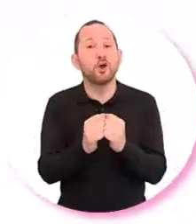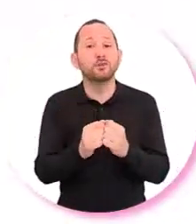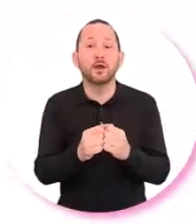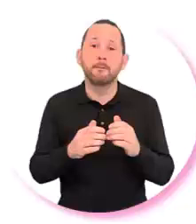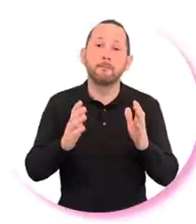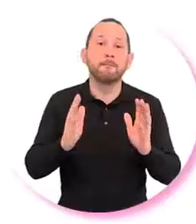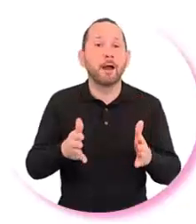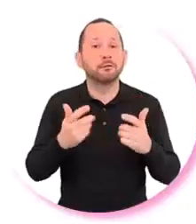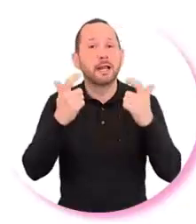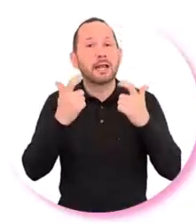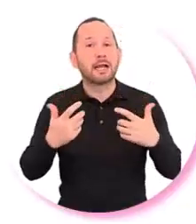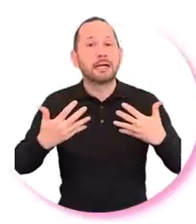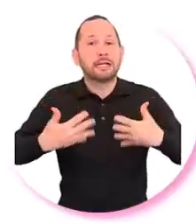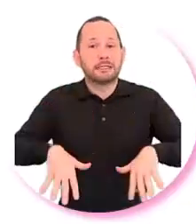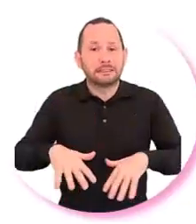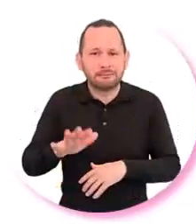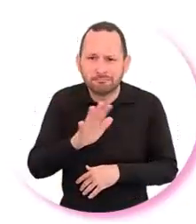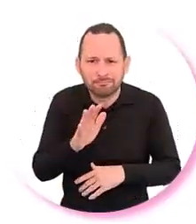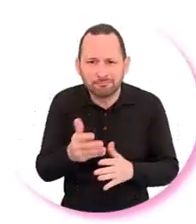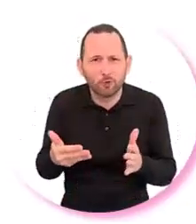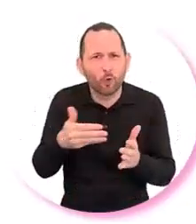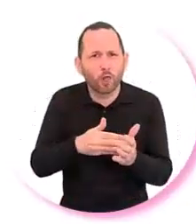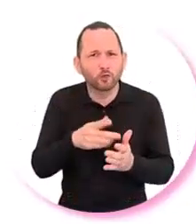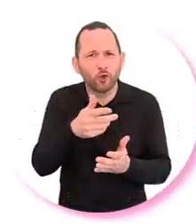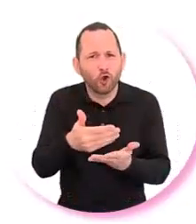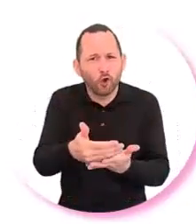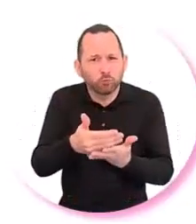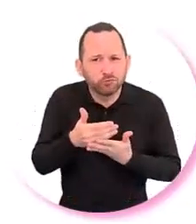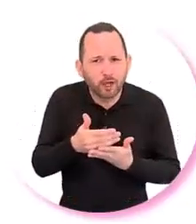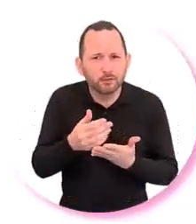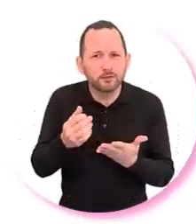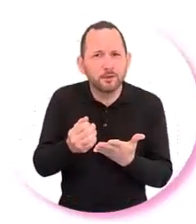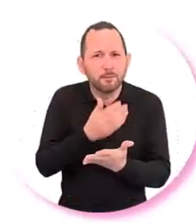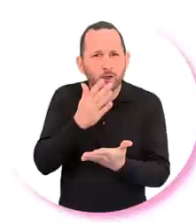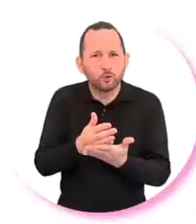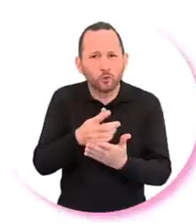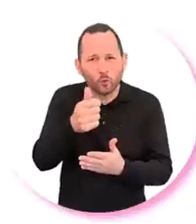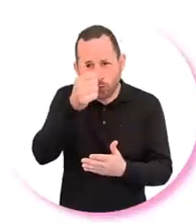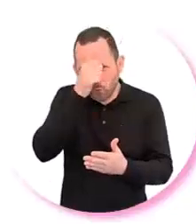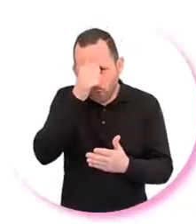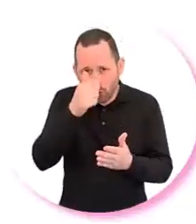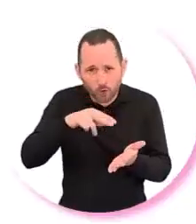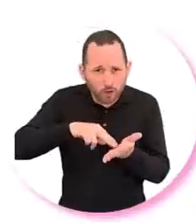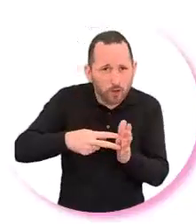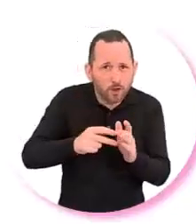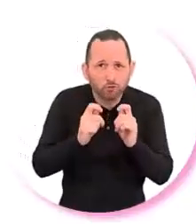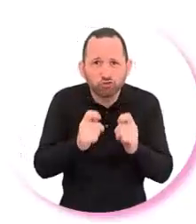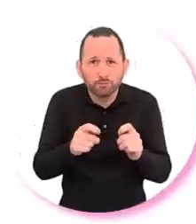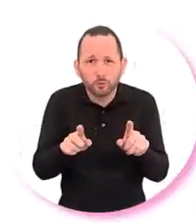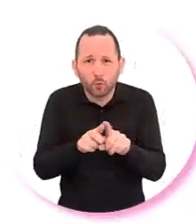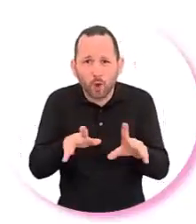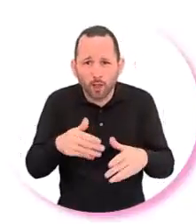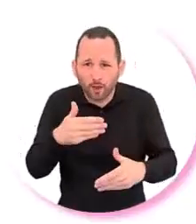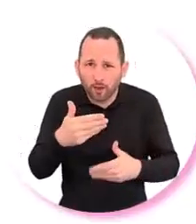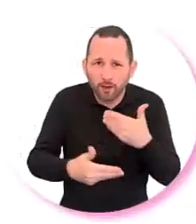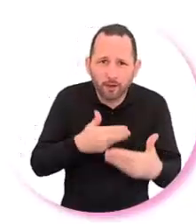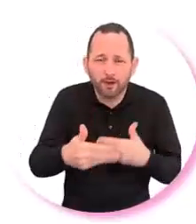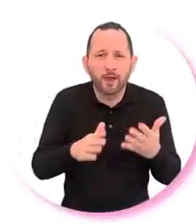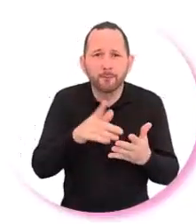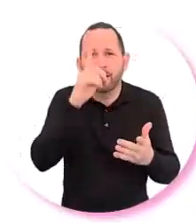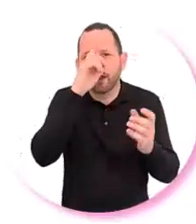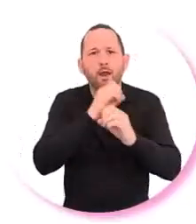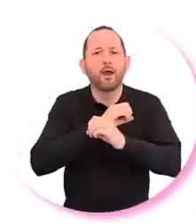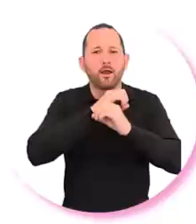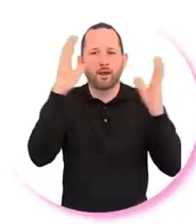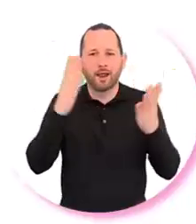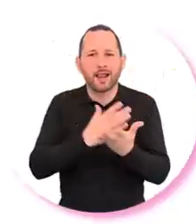your protection and your voice in your treatment journey. Understanding and giving your informed consent means you know exactly what your treatment involves at